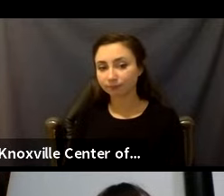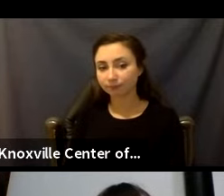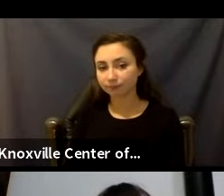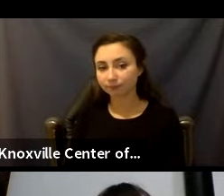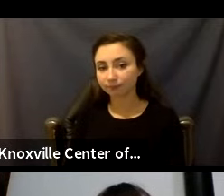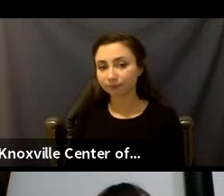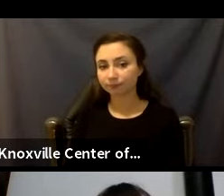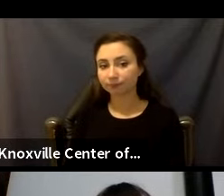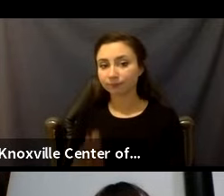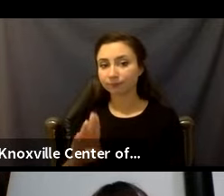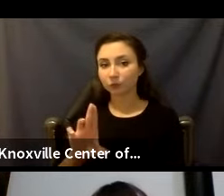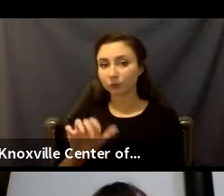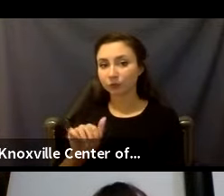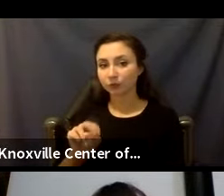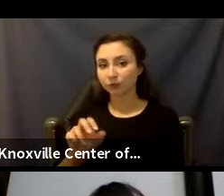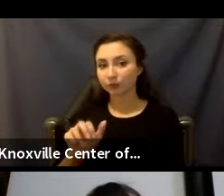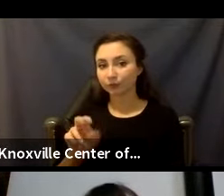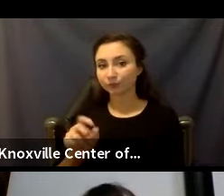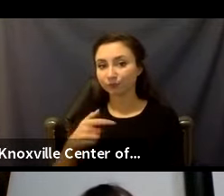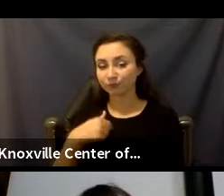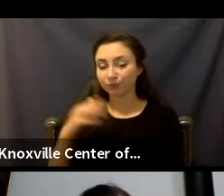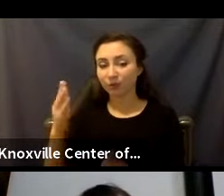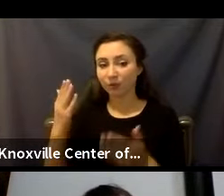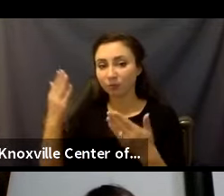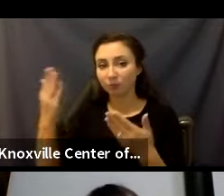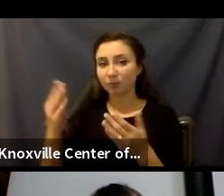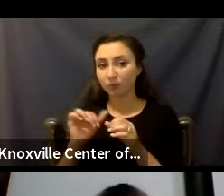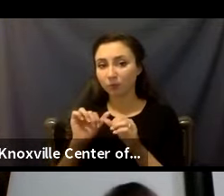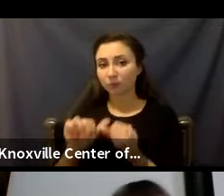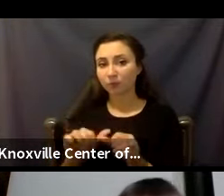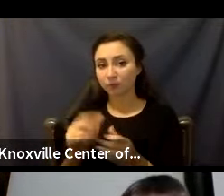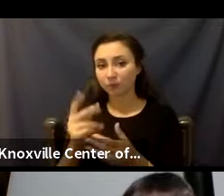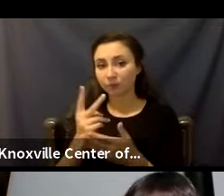I'll make a motion that we extend it for 2 more weeks until